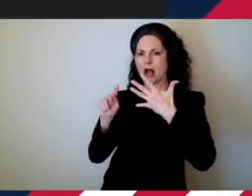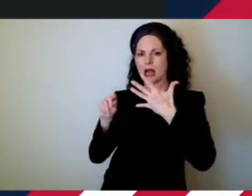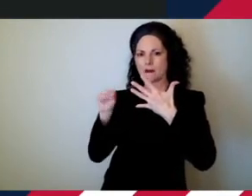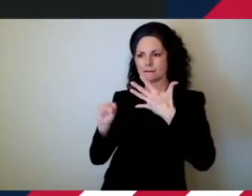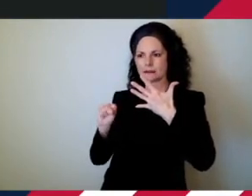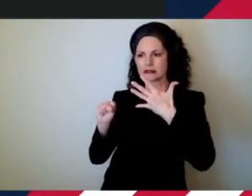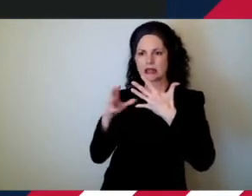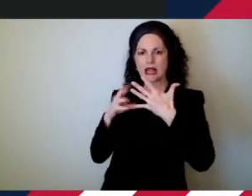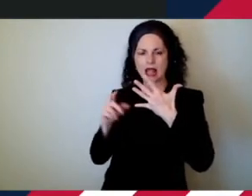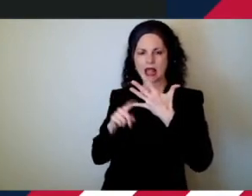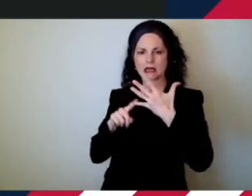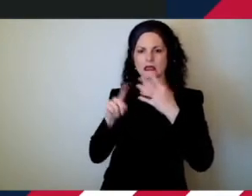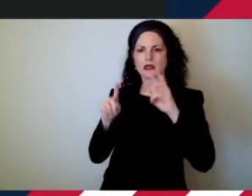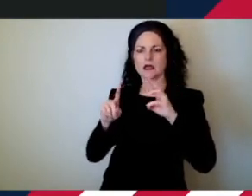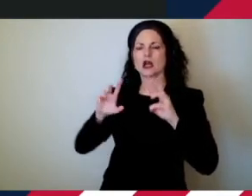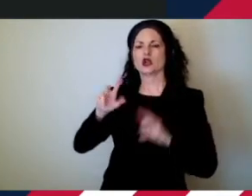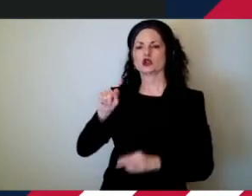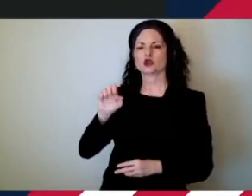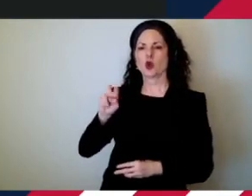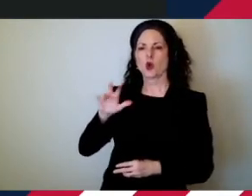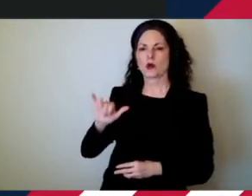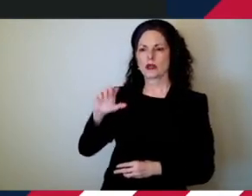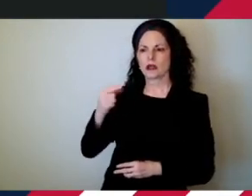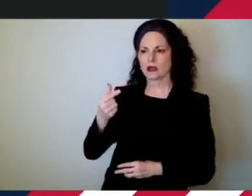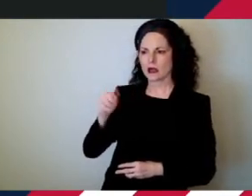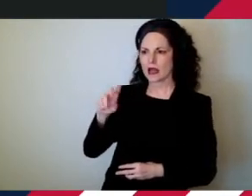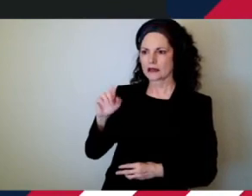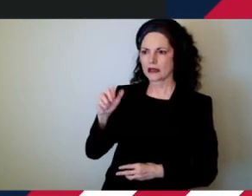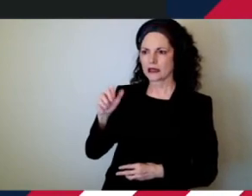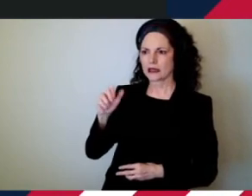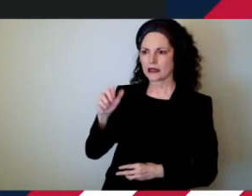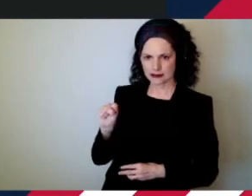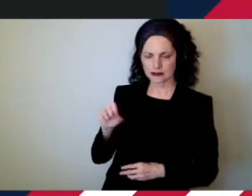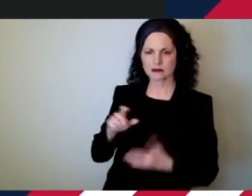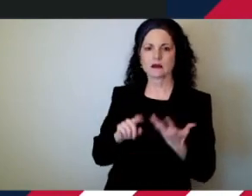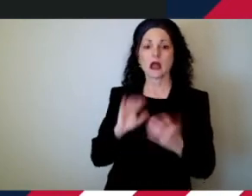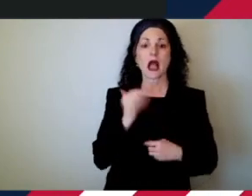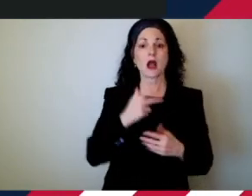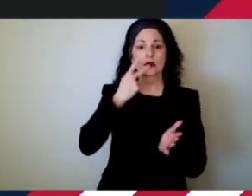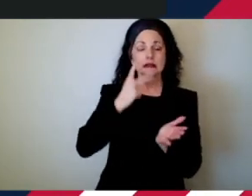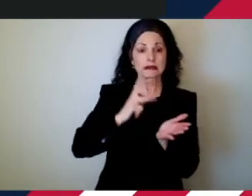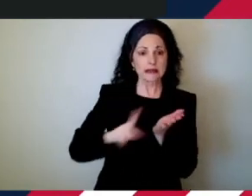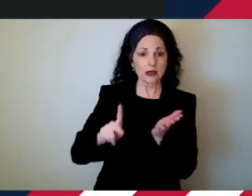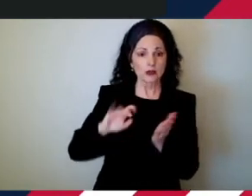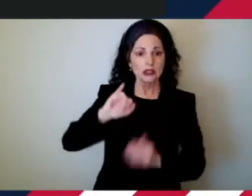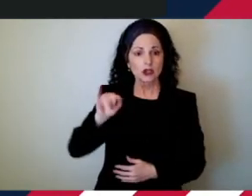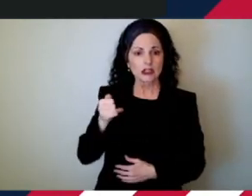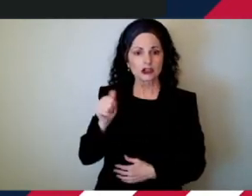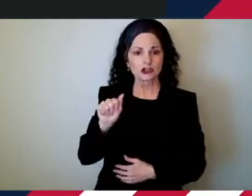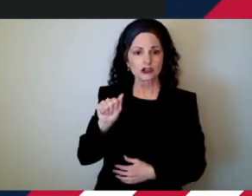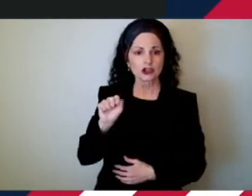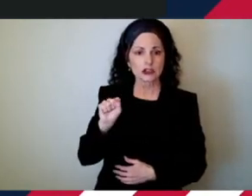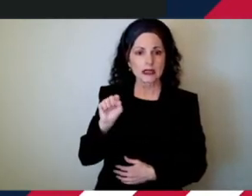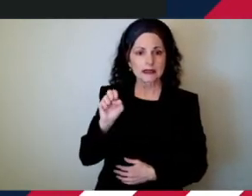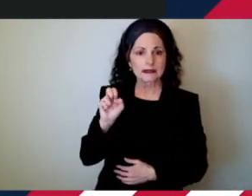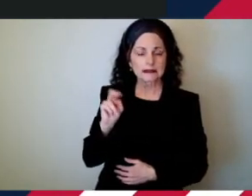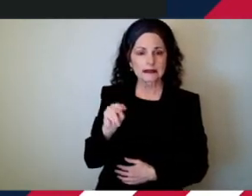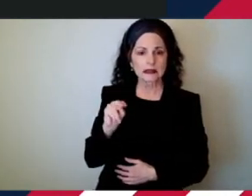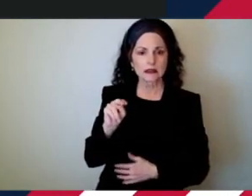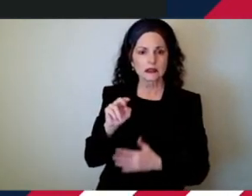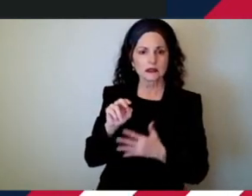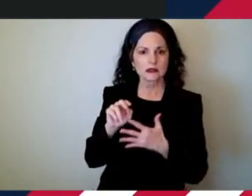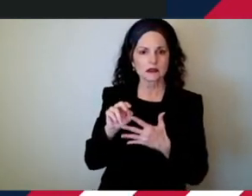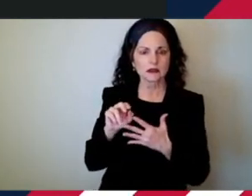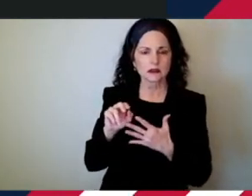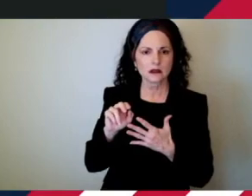Cardenas. Our Secretary, Jason Ray. Vice Chairs, Senator Bob Casey, Congresswoman